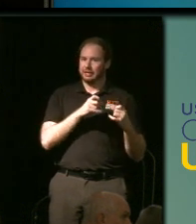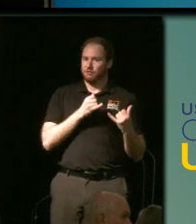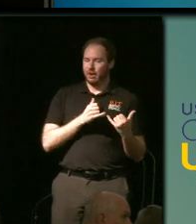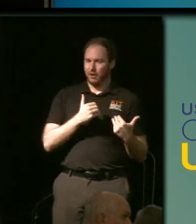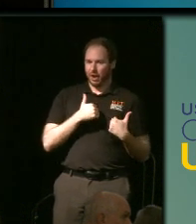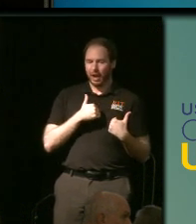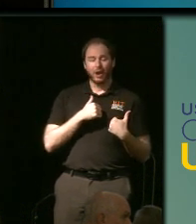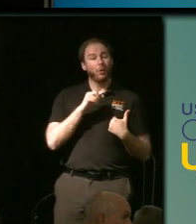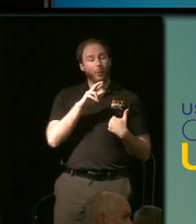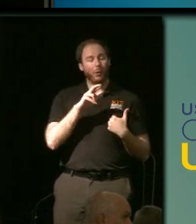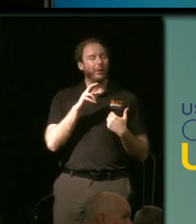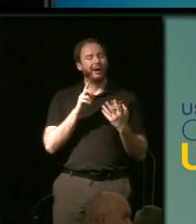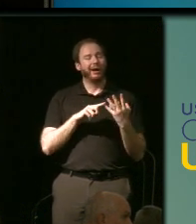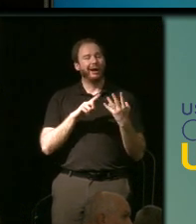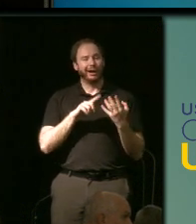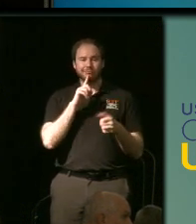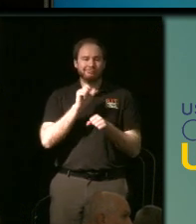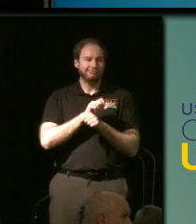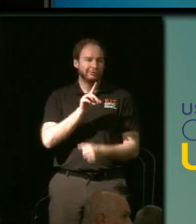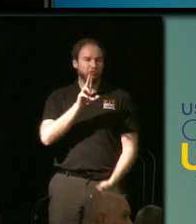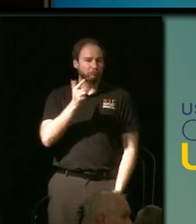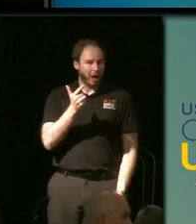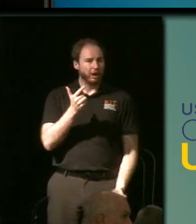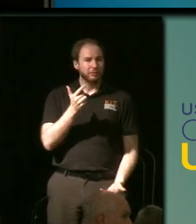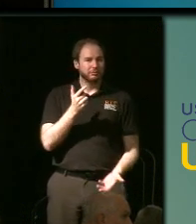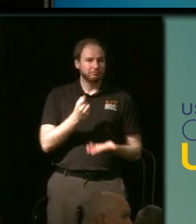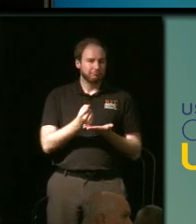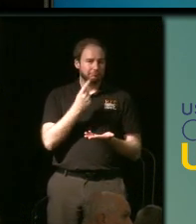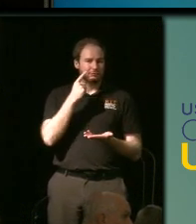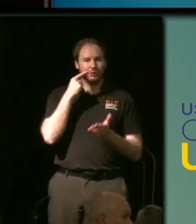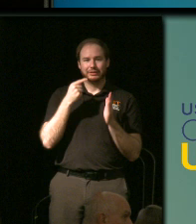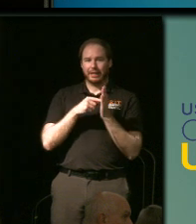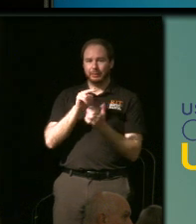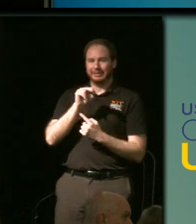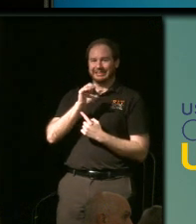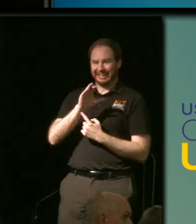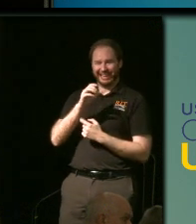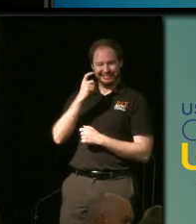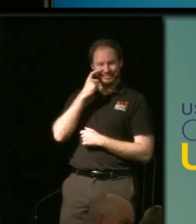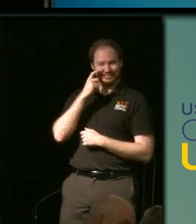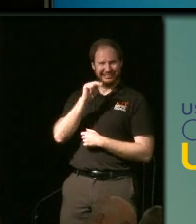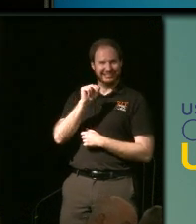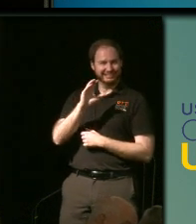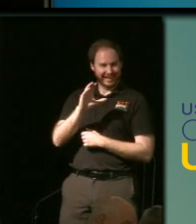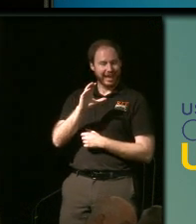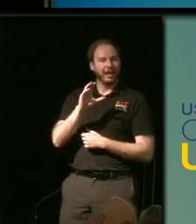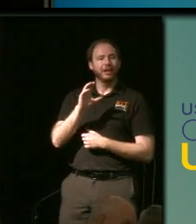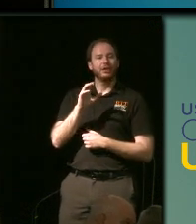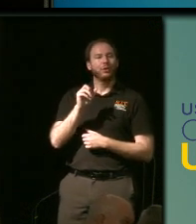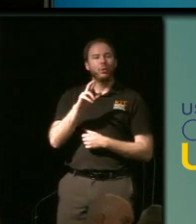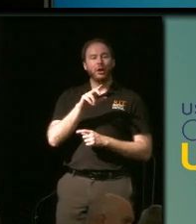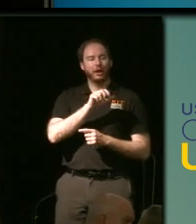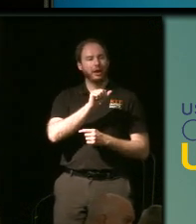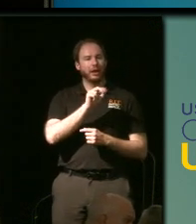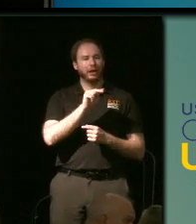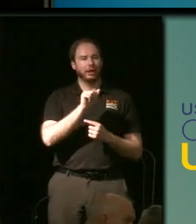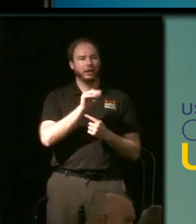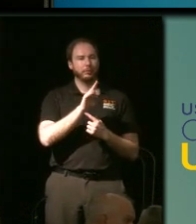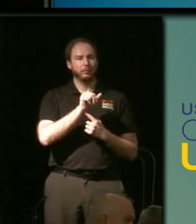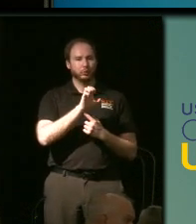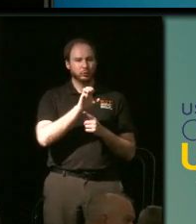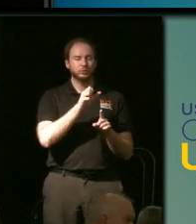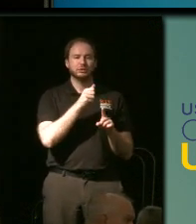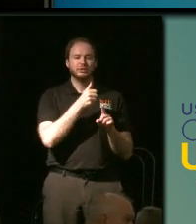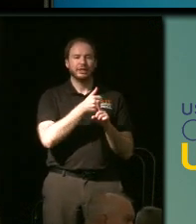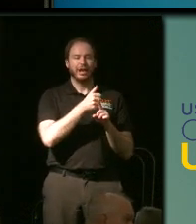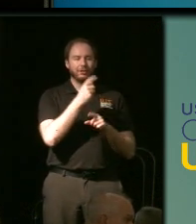to use drugs like NAC, N-acetylcysteine, using antabuse, which is a drug that